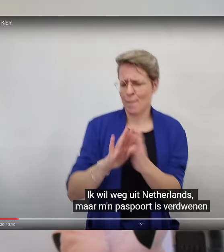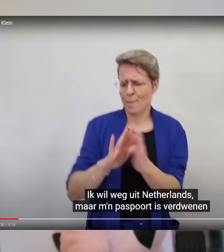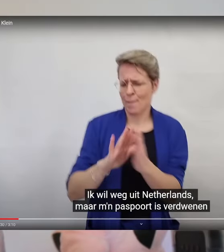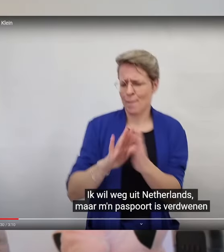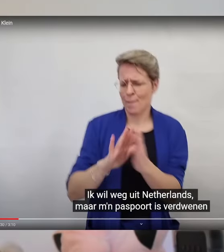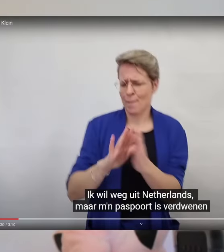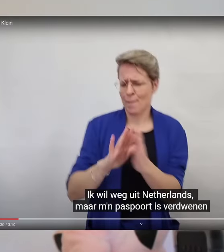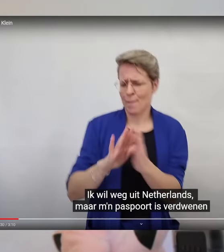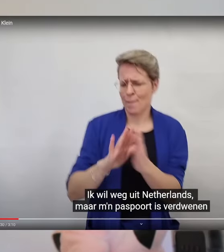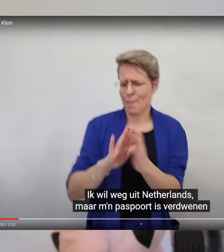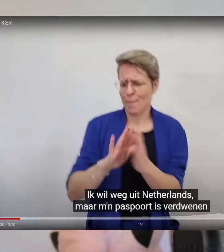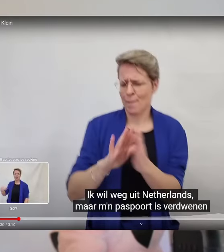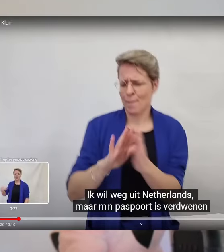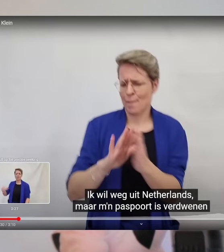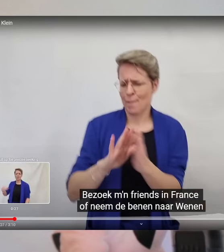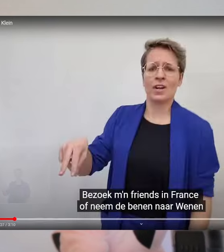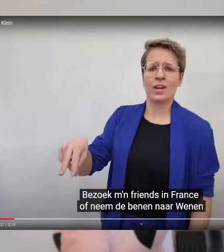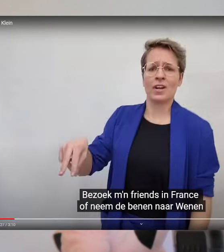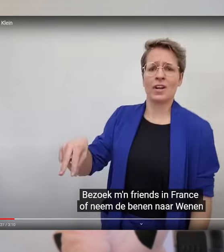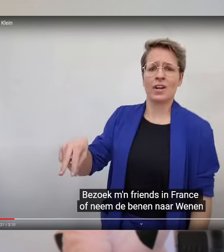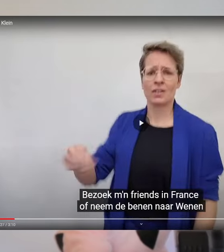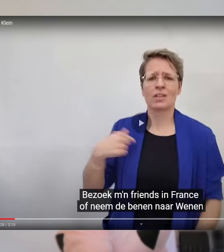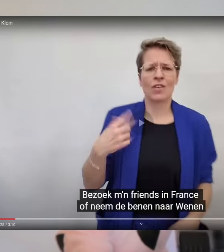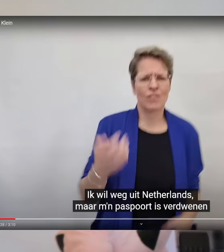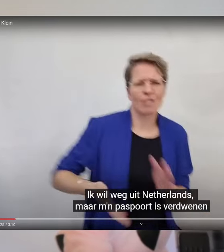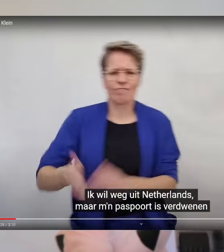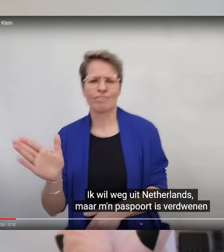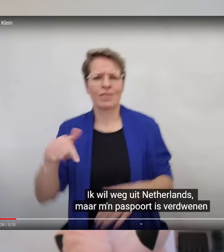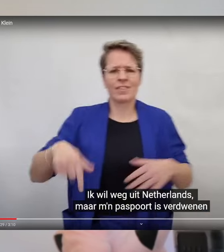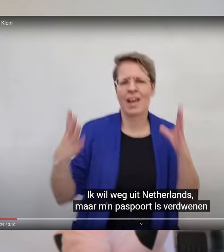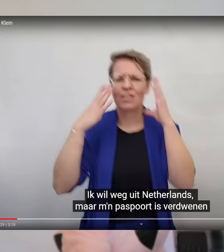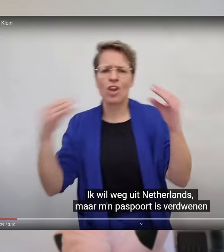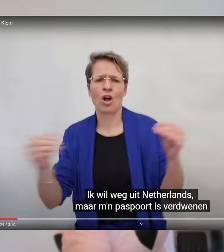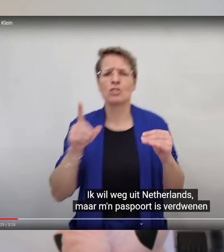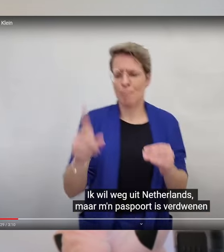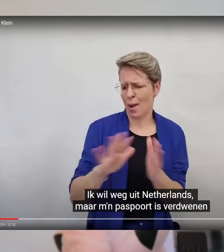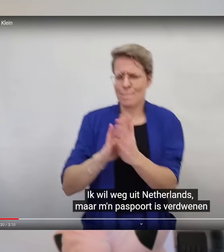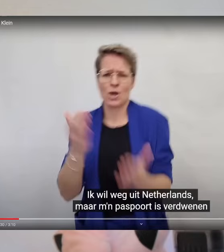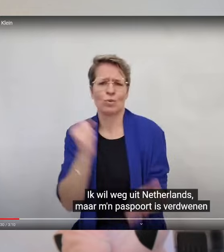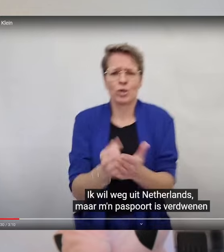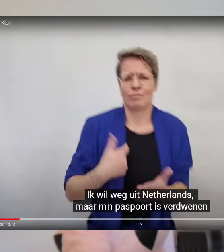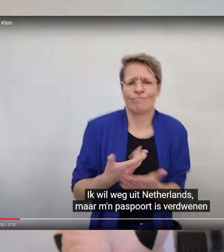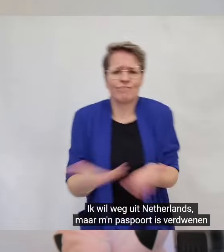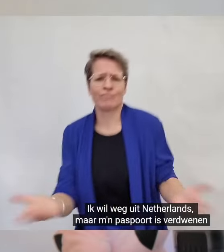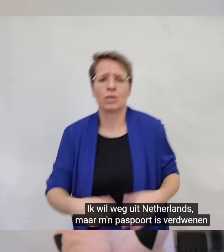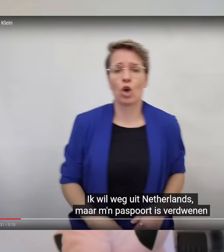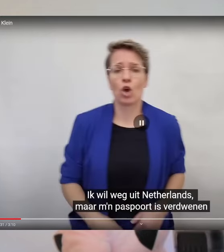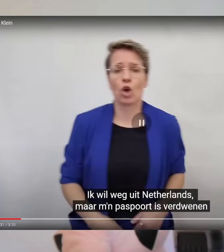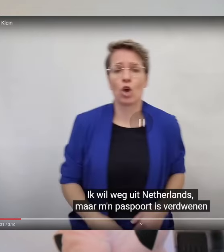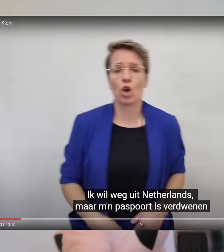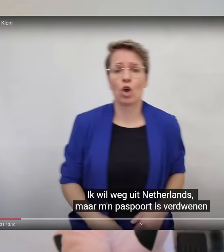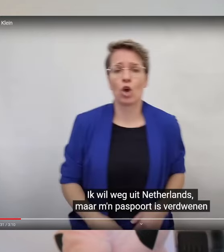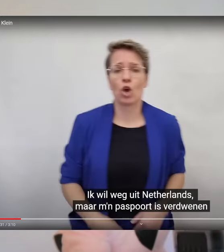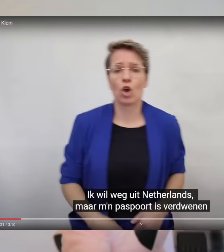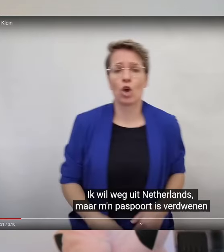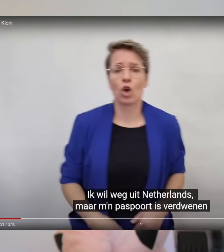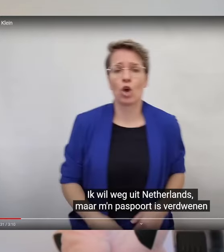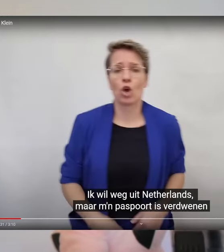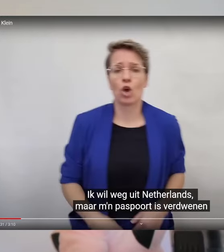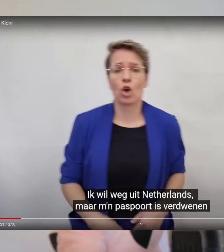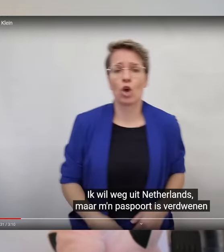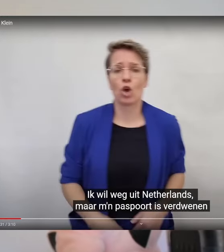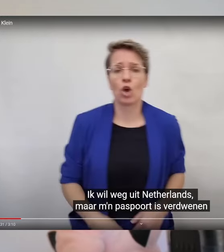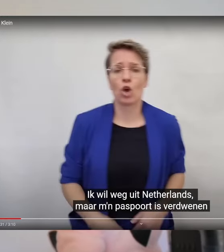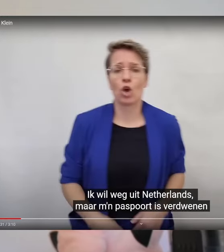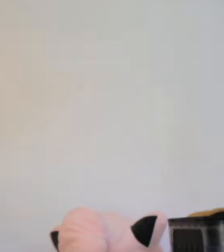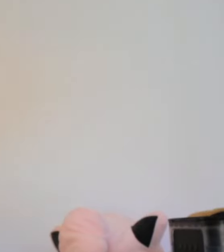Okay did that Netherlands Yeah, I think so